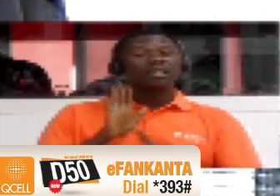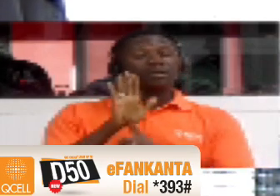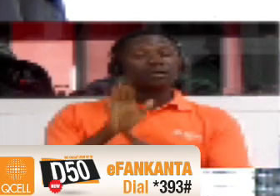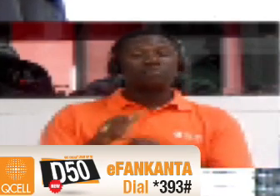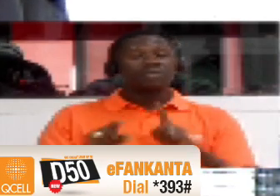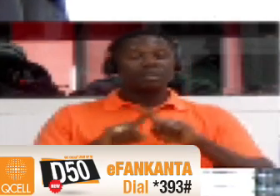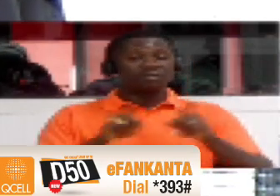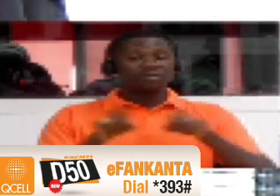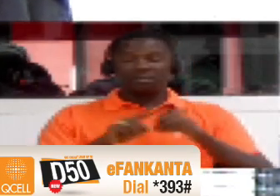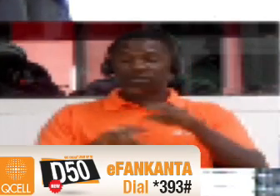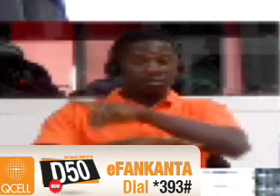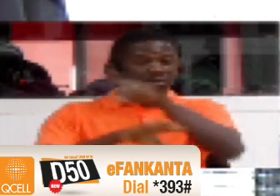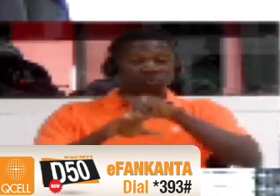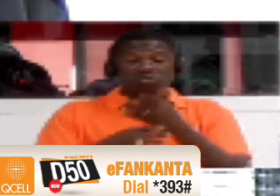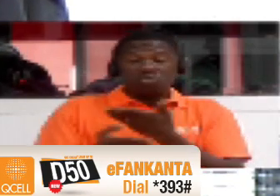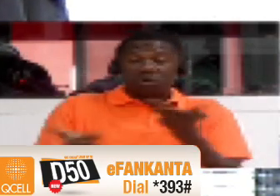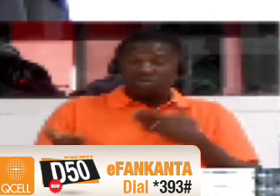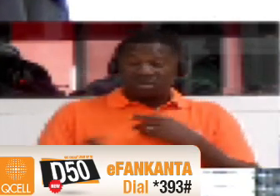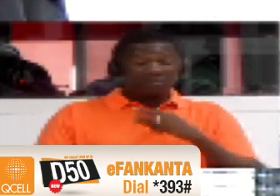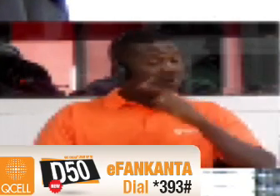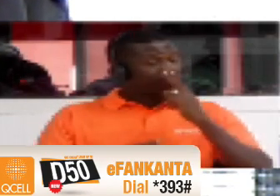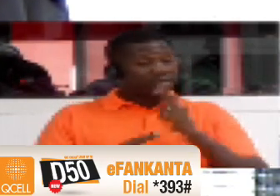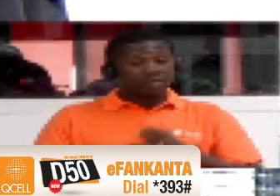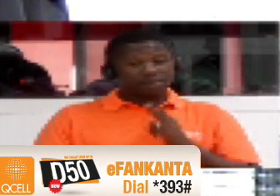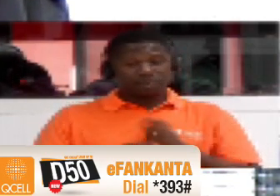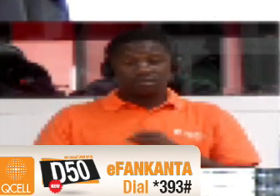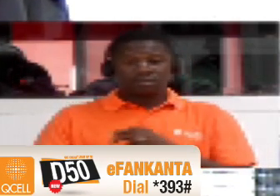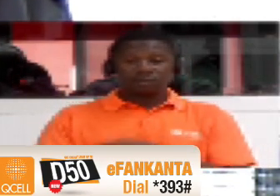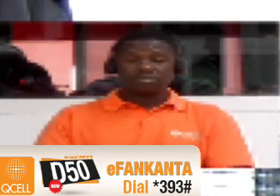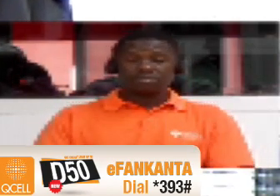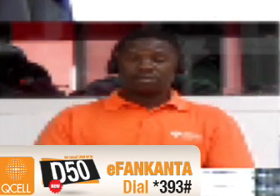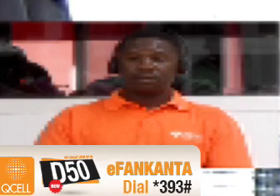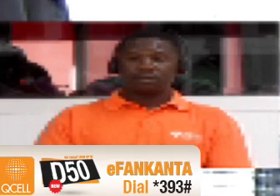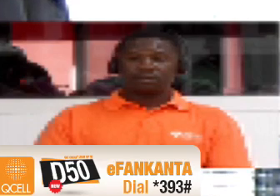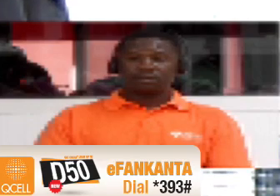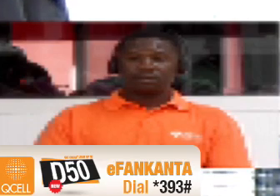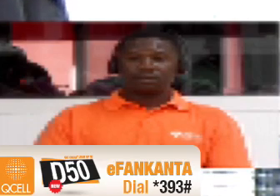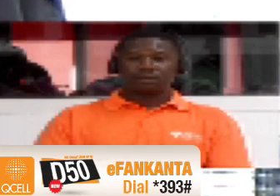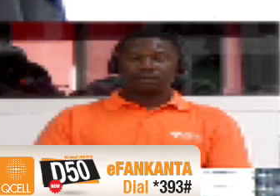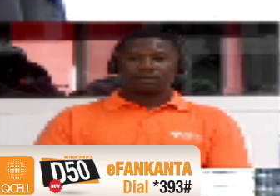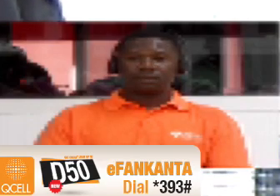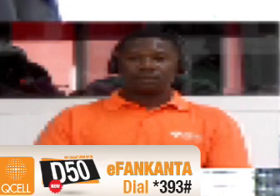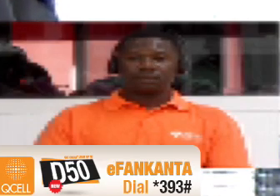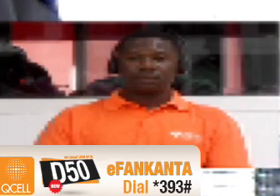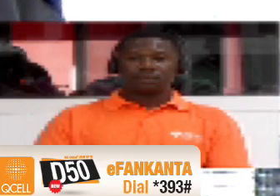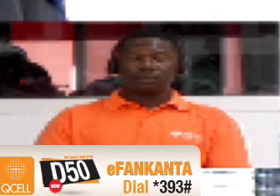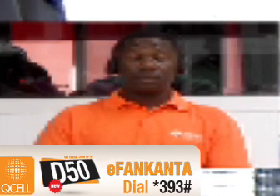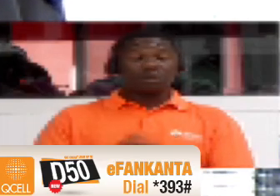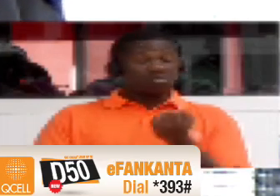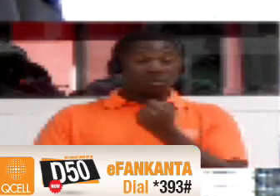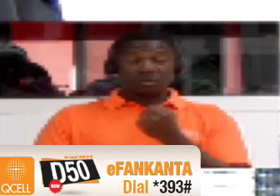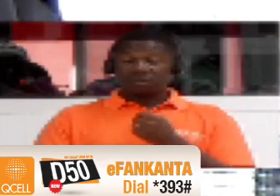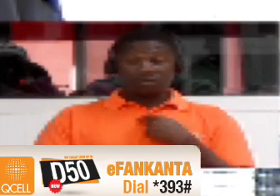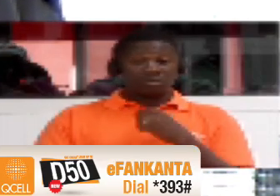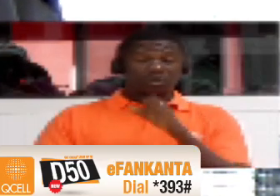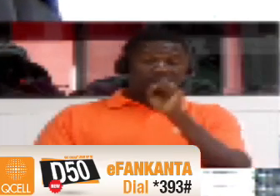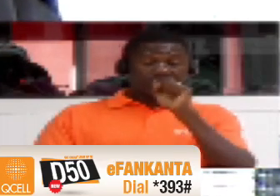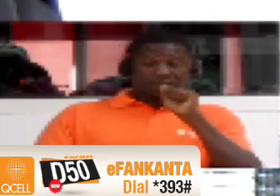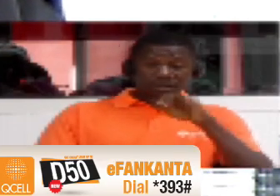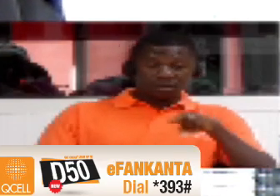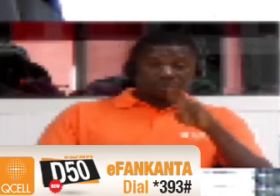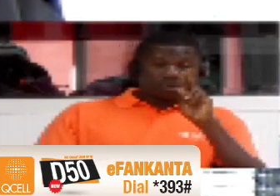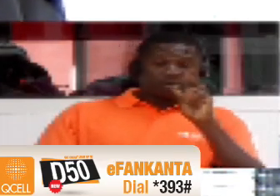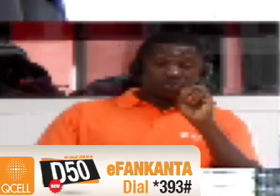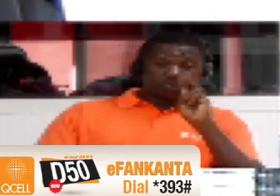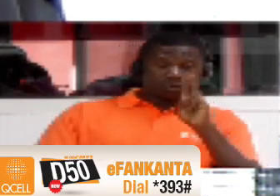places, which is why we are always careful. Bani wande sambu kayate all the time tol ninga jengalo ne nyamole babulu. Because for Sambu, each time we